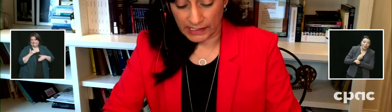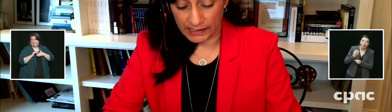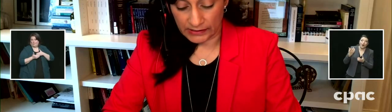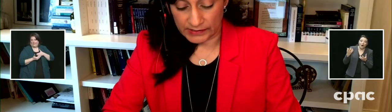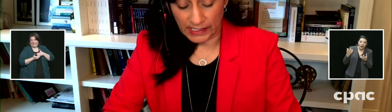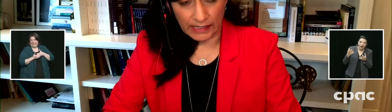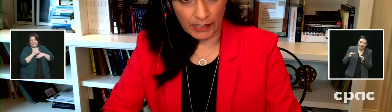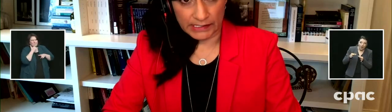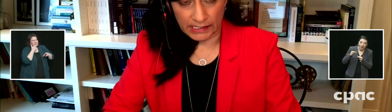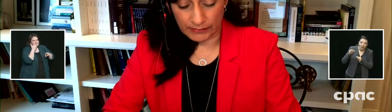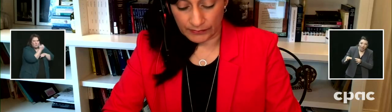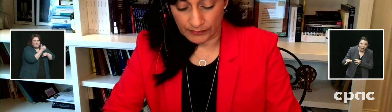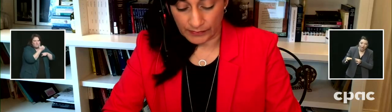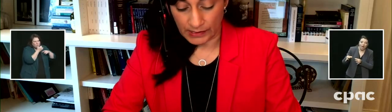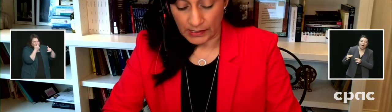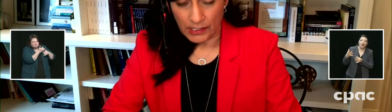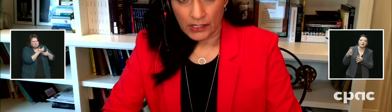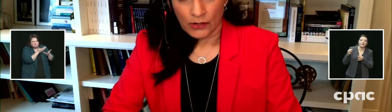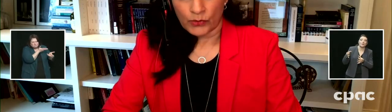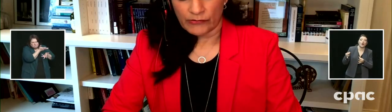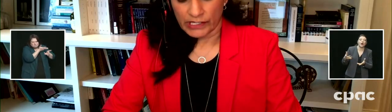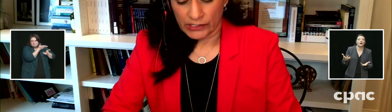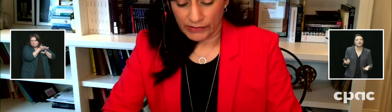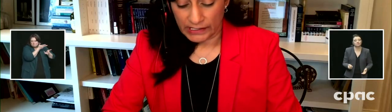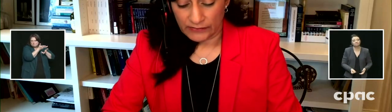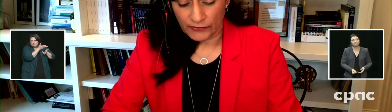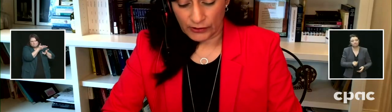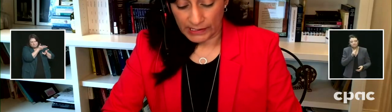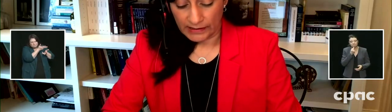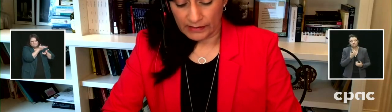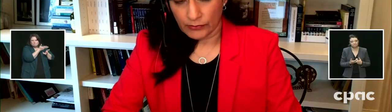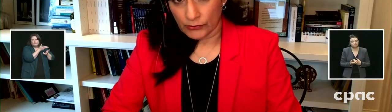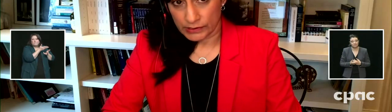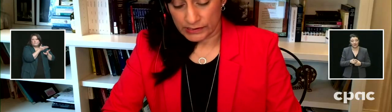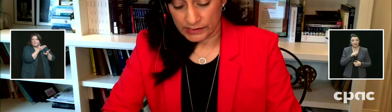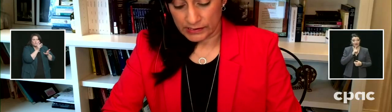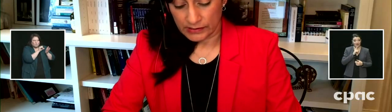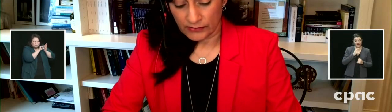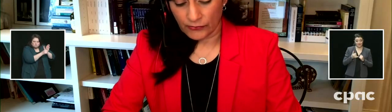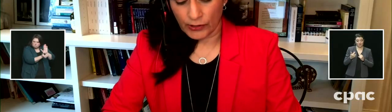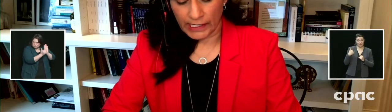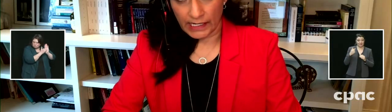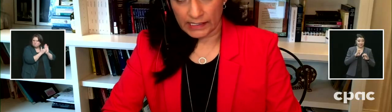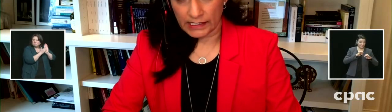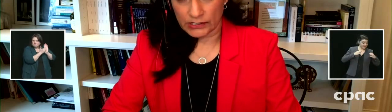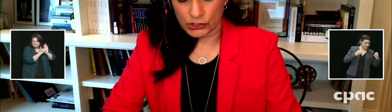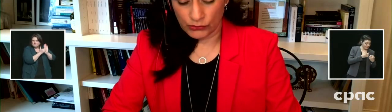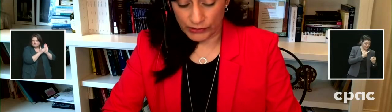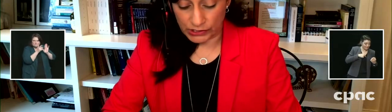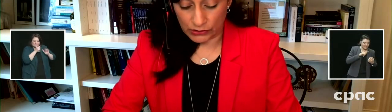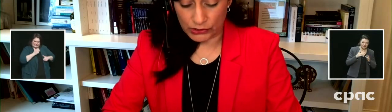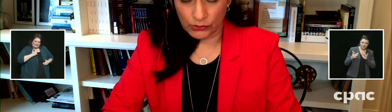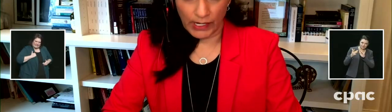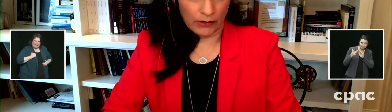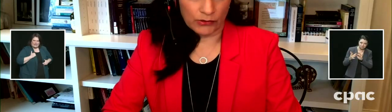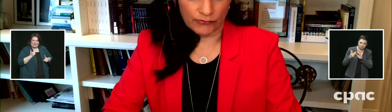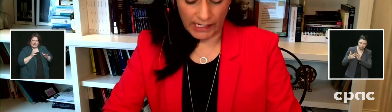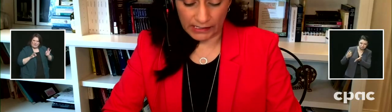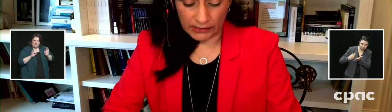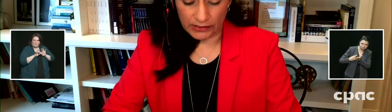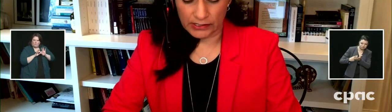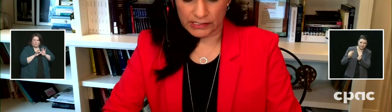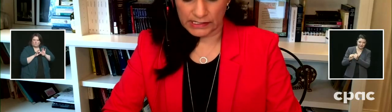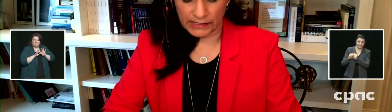Pfizer executives and my team. We reiterated firmly the importance for Canada to return to